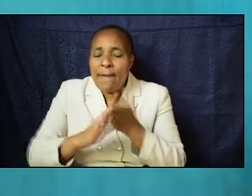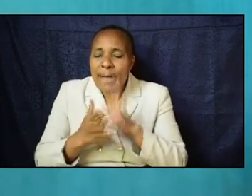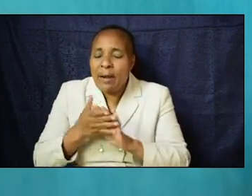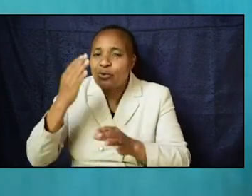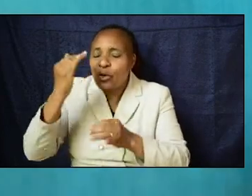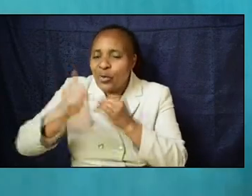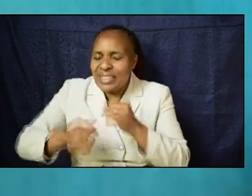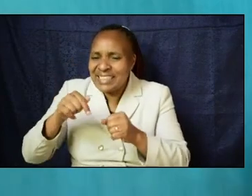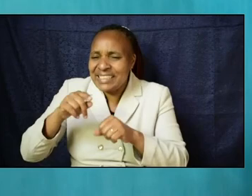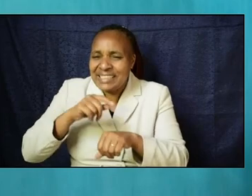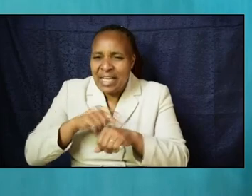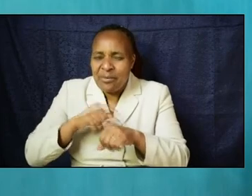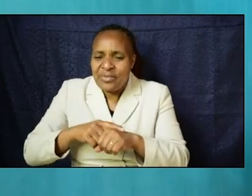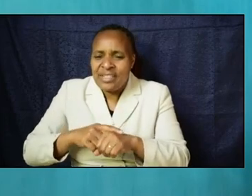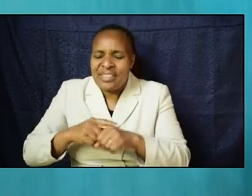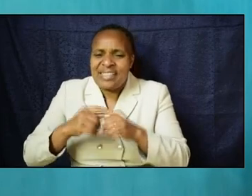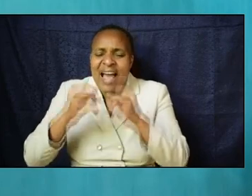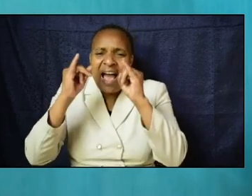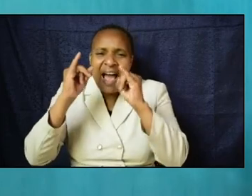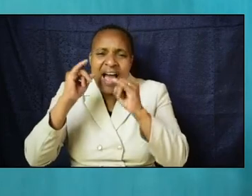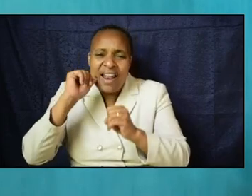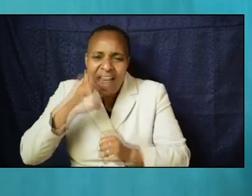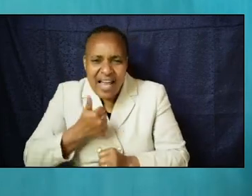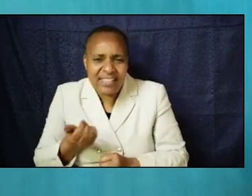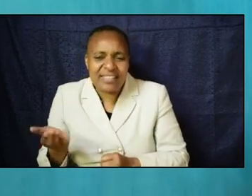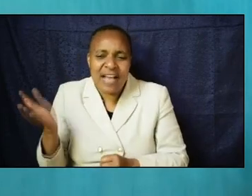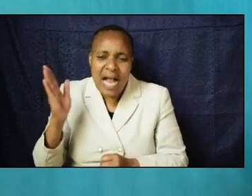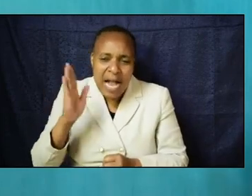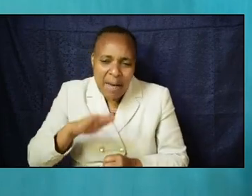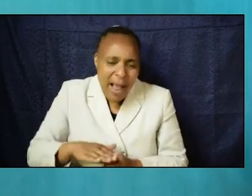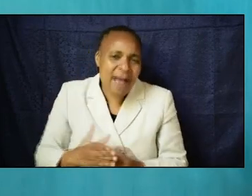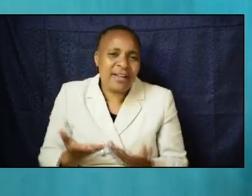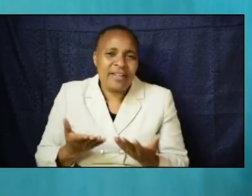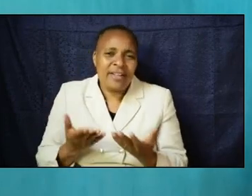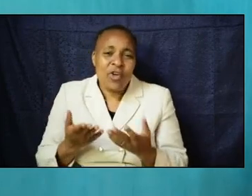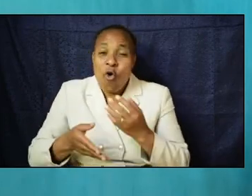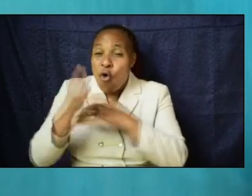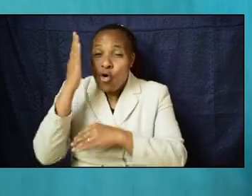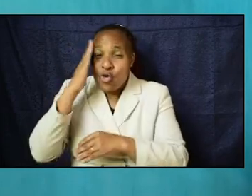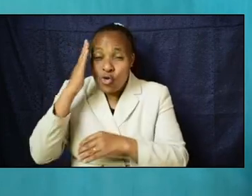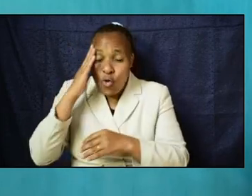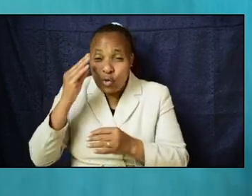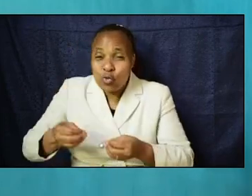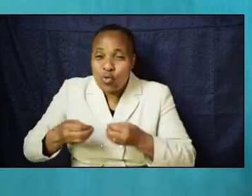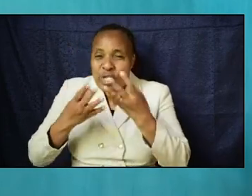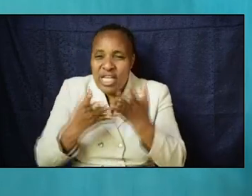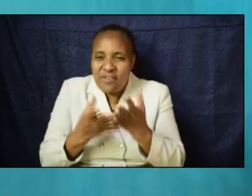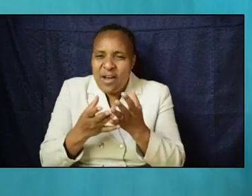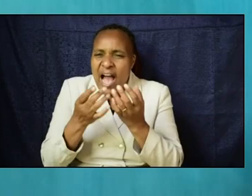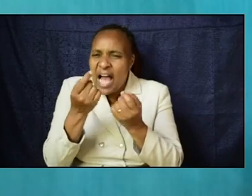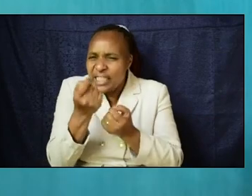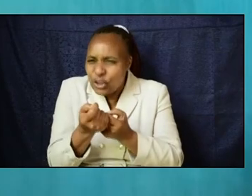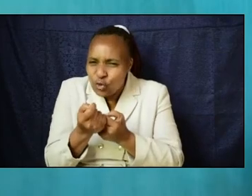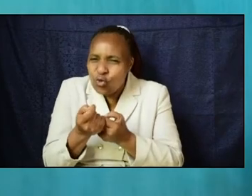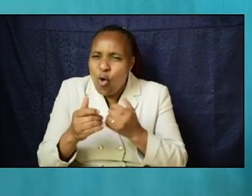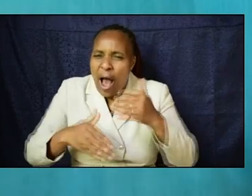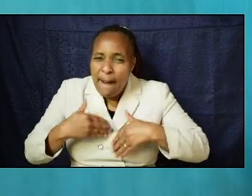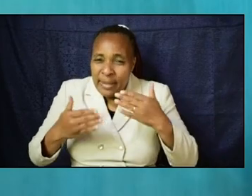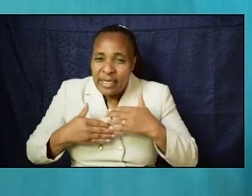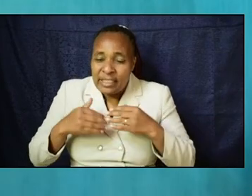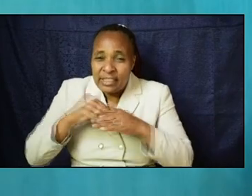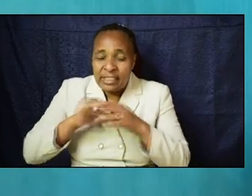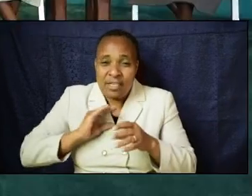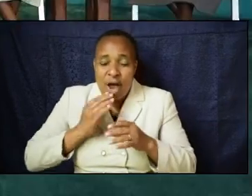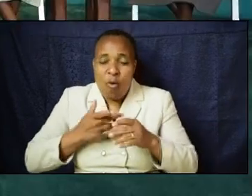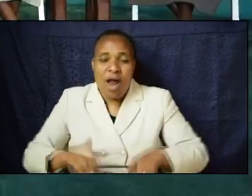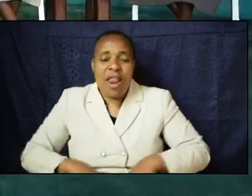was like, hey, this is a nice comeback. So, of course, God knows how to infuse a little humor into our lives if we allow him.